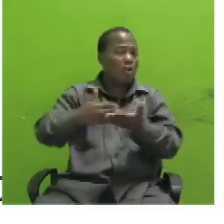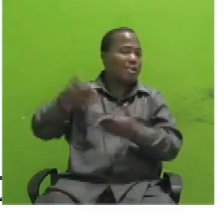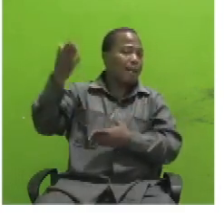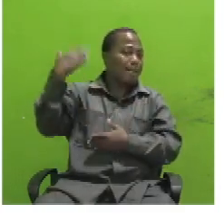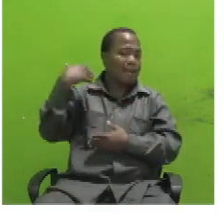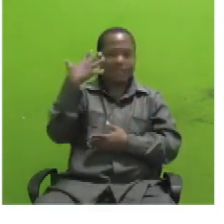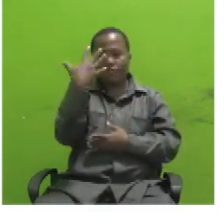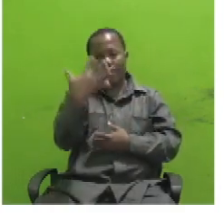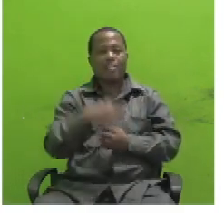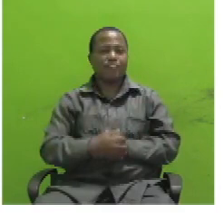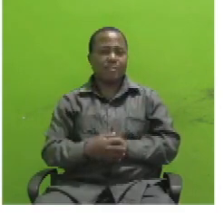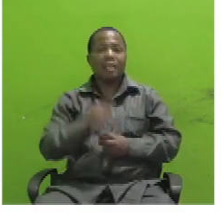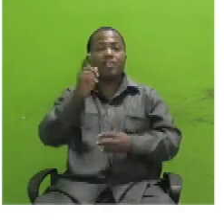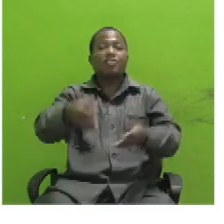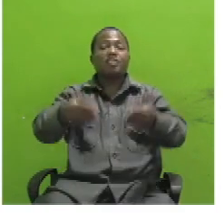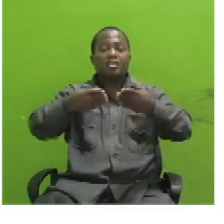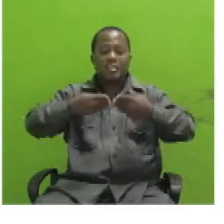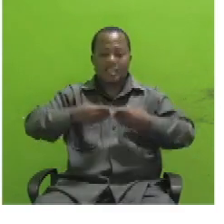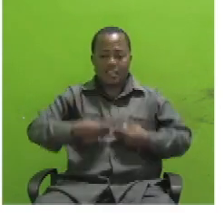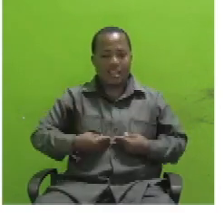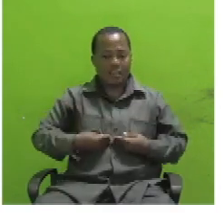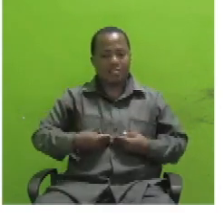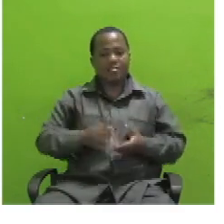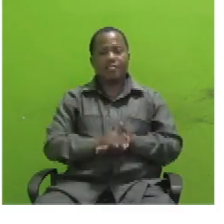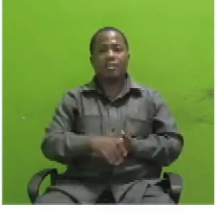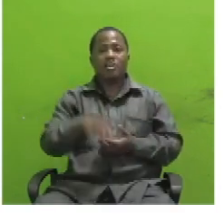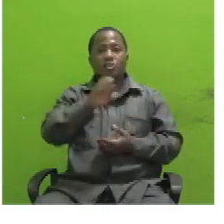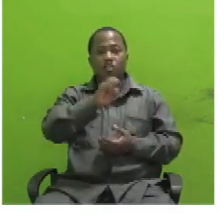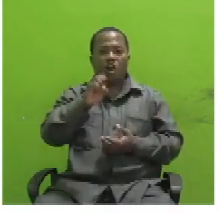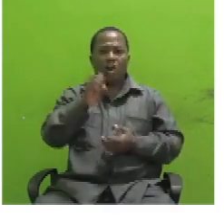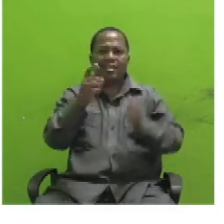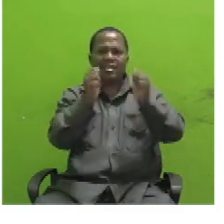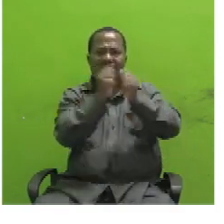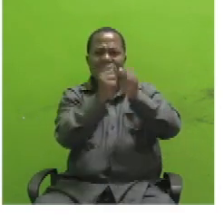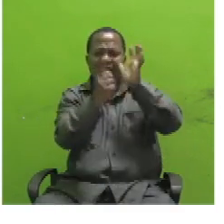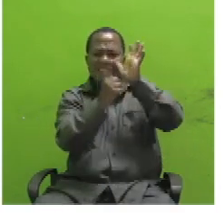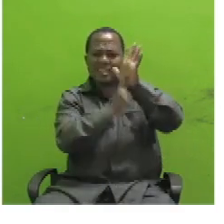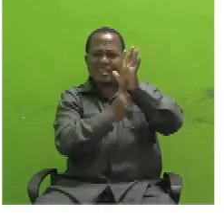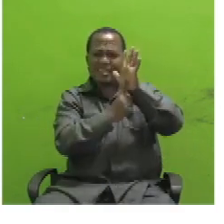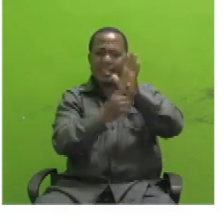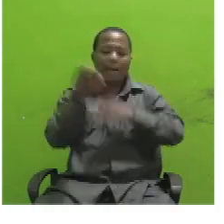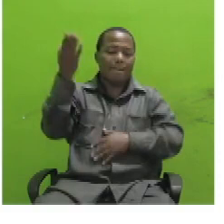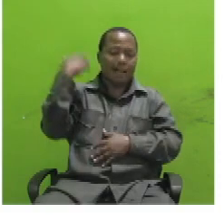5:15. She takes shower from 5:16 to